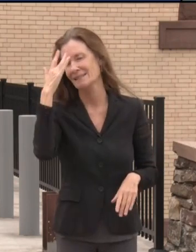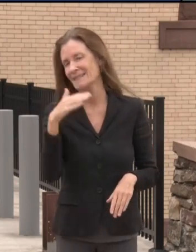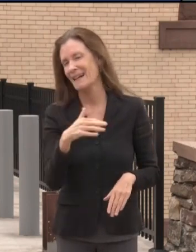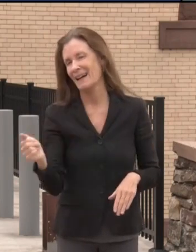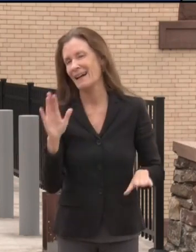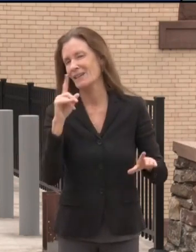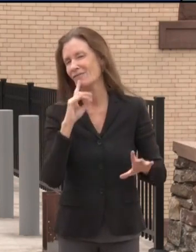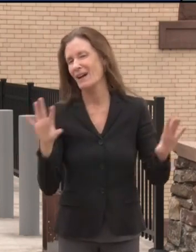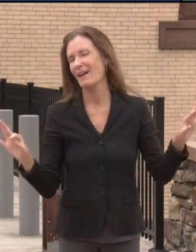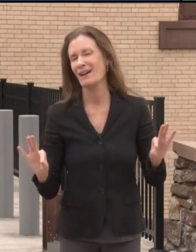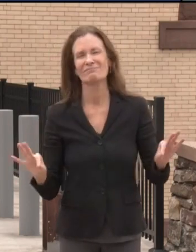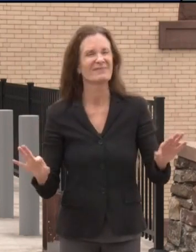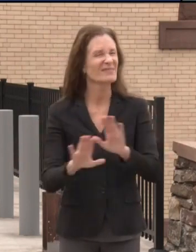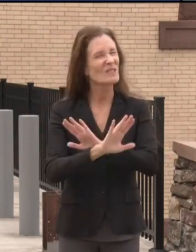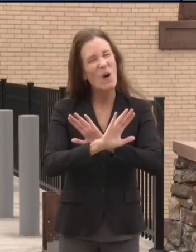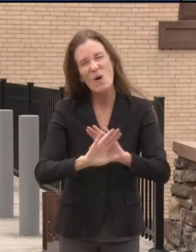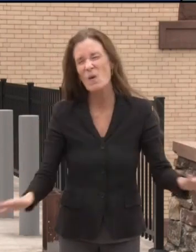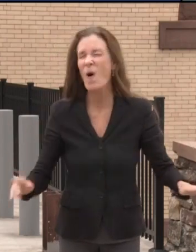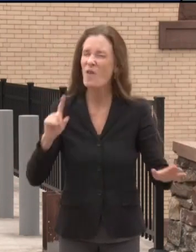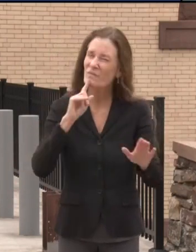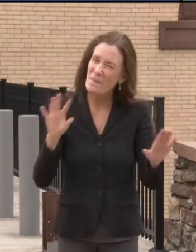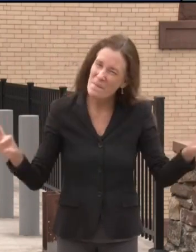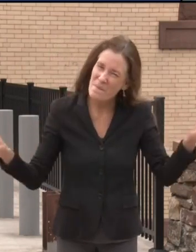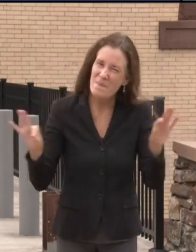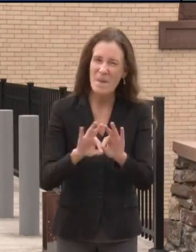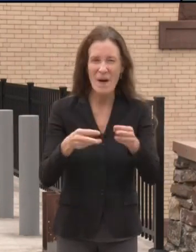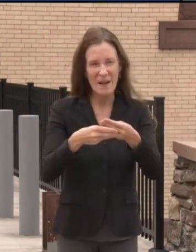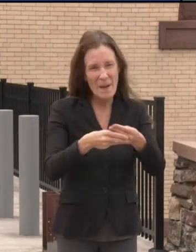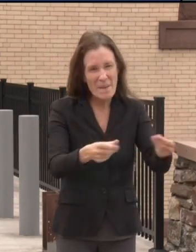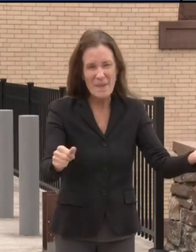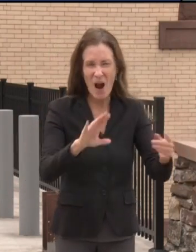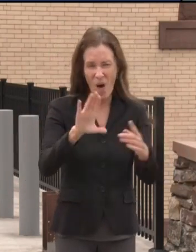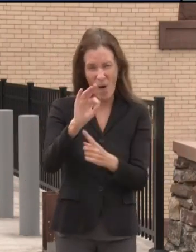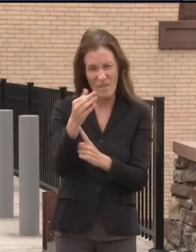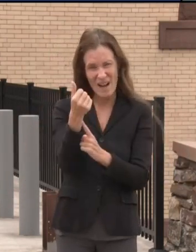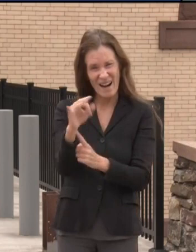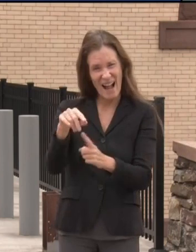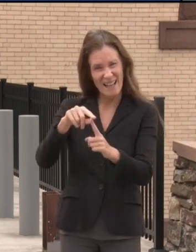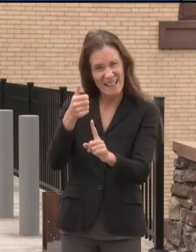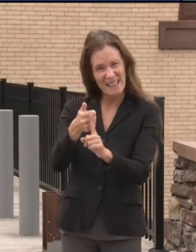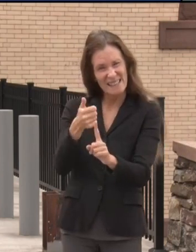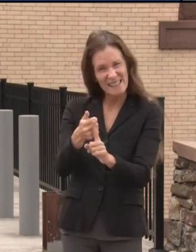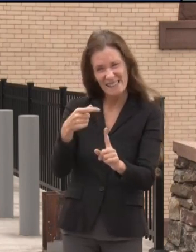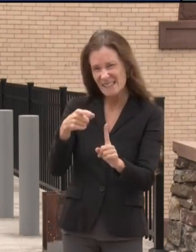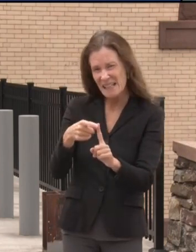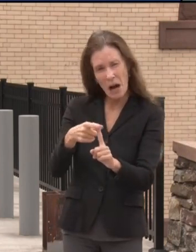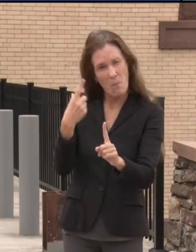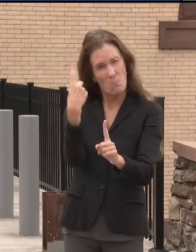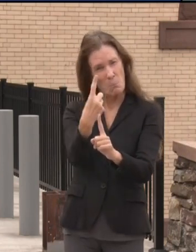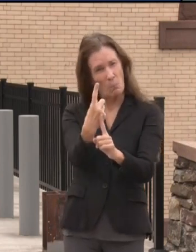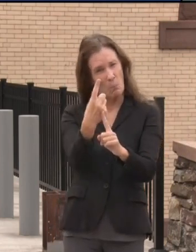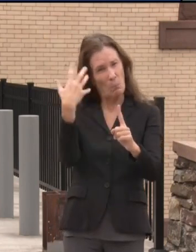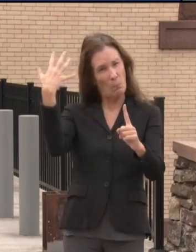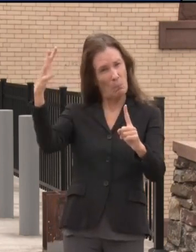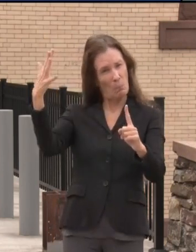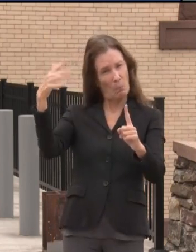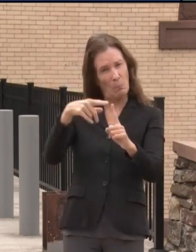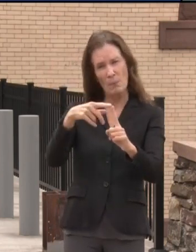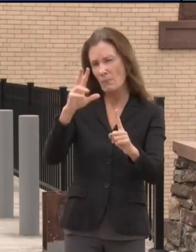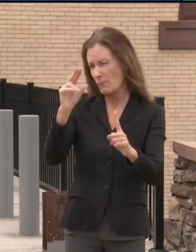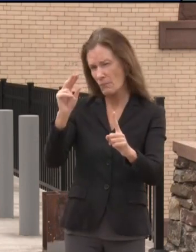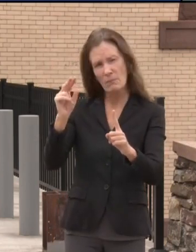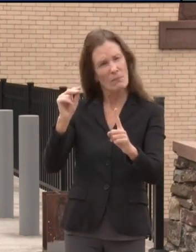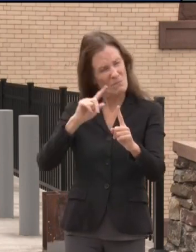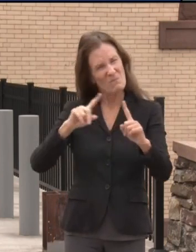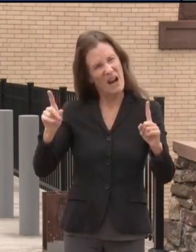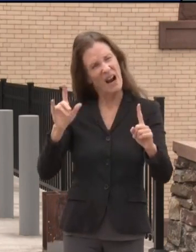COVID-19 didn't create the need for paid family sick leave, but it did highlight the massive inequities in our society. Those who need the